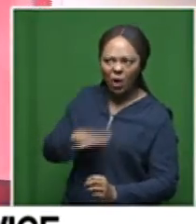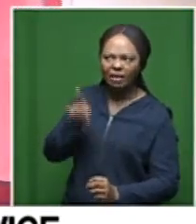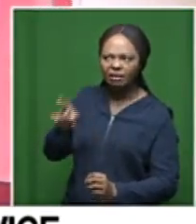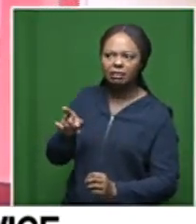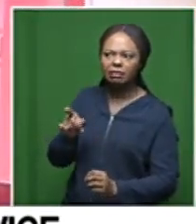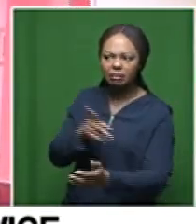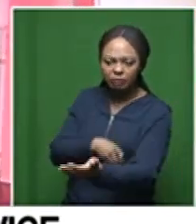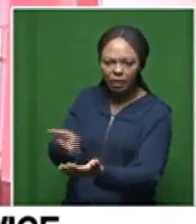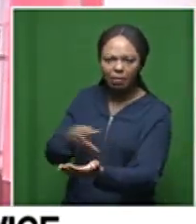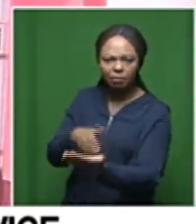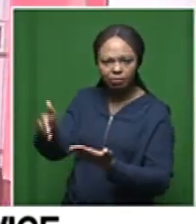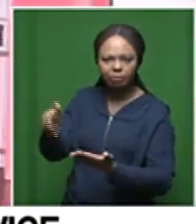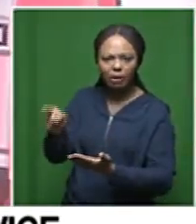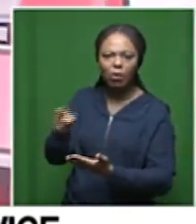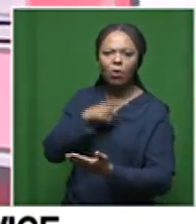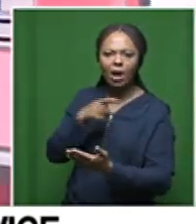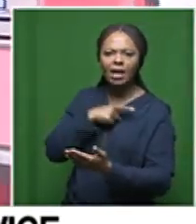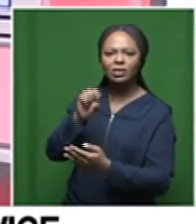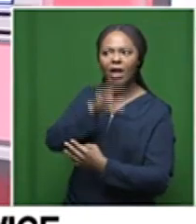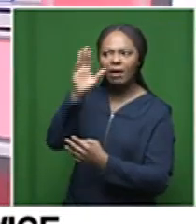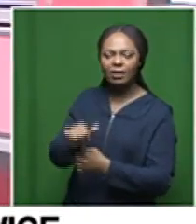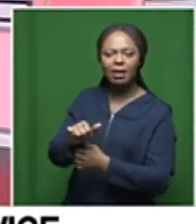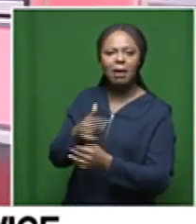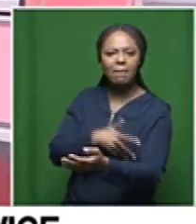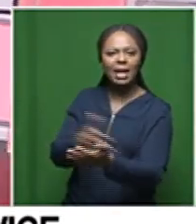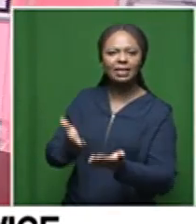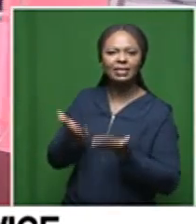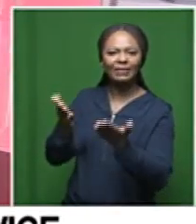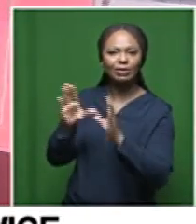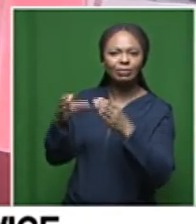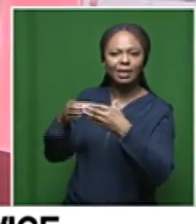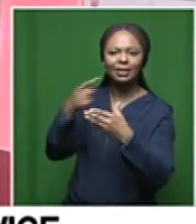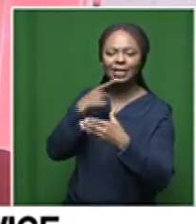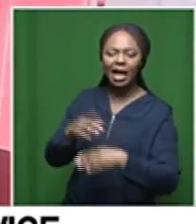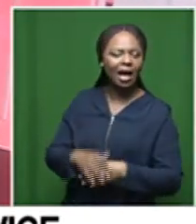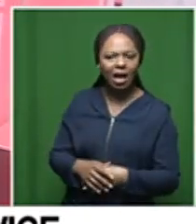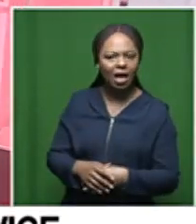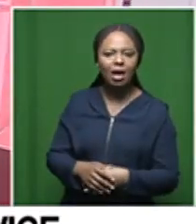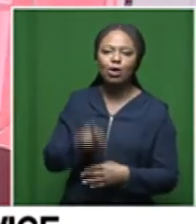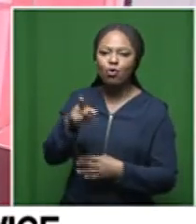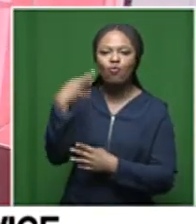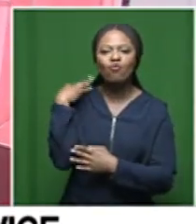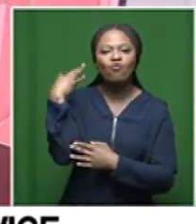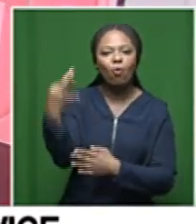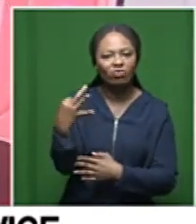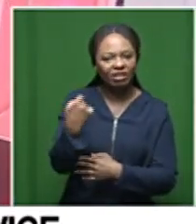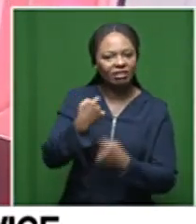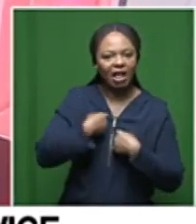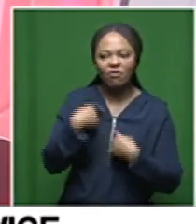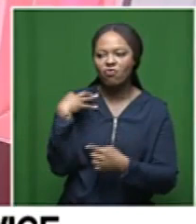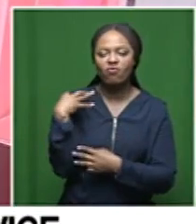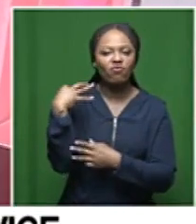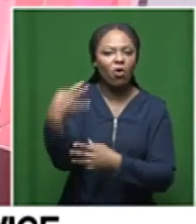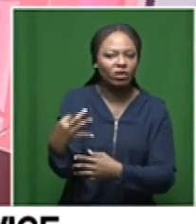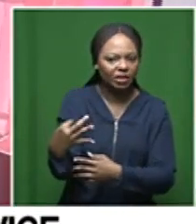big thing that the South African National Blood Services says emphatically is obviously this on a voluntary basis and no one gets paid to donate blood. But people